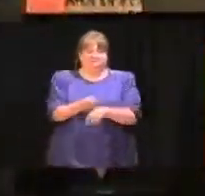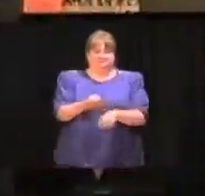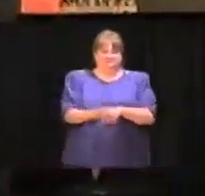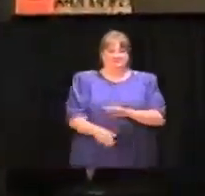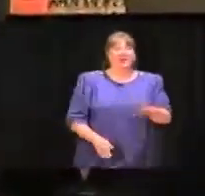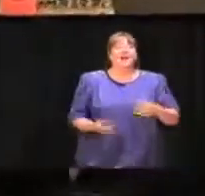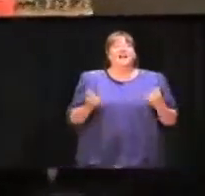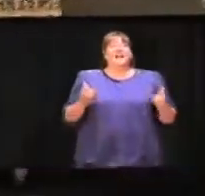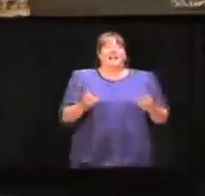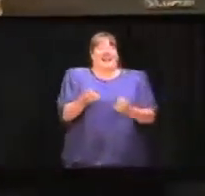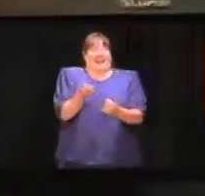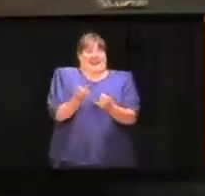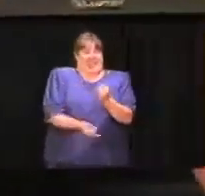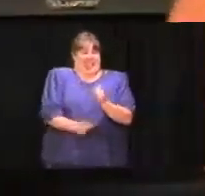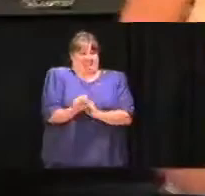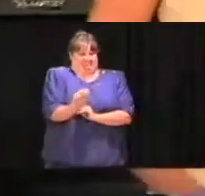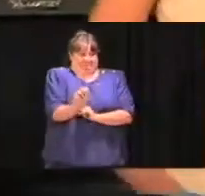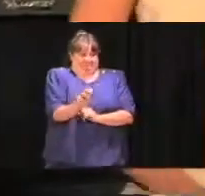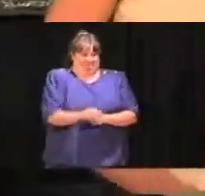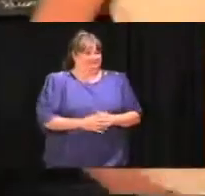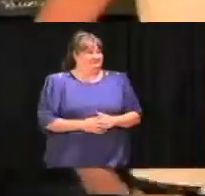I'll leave you with one last word